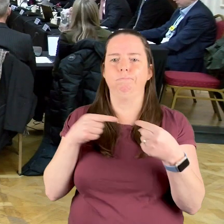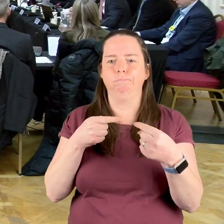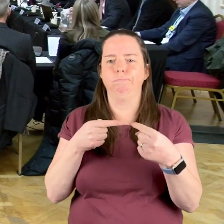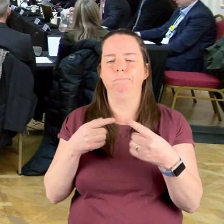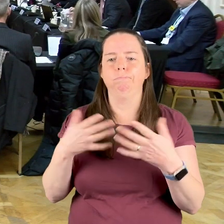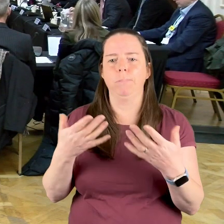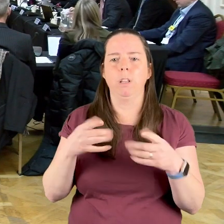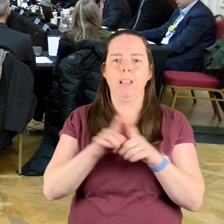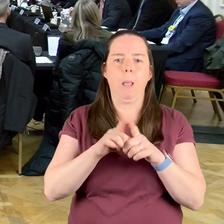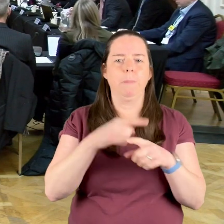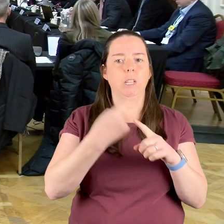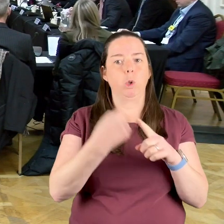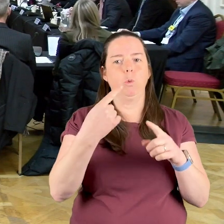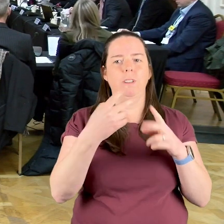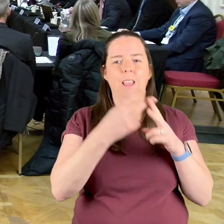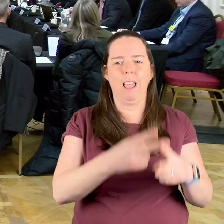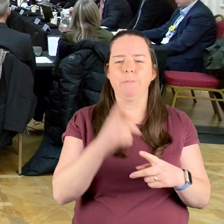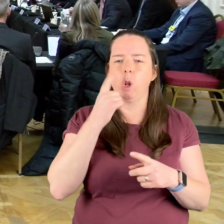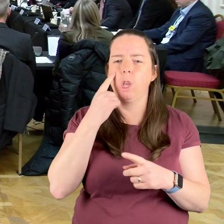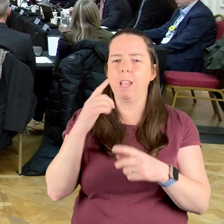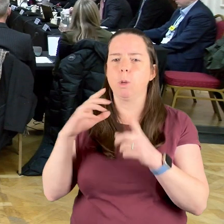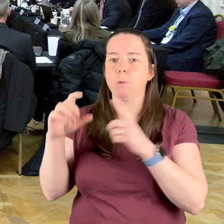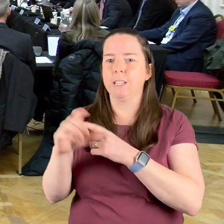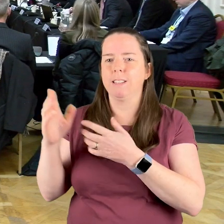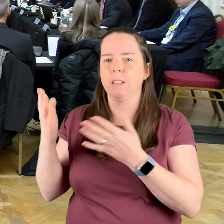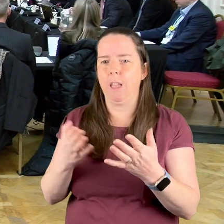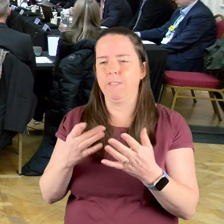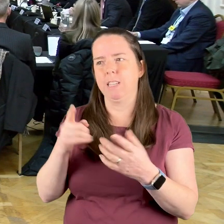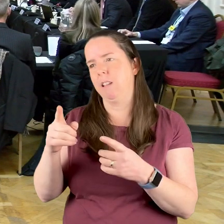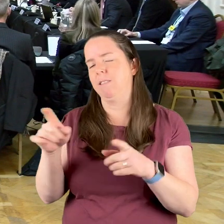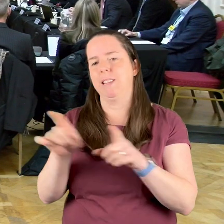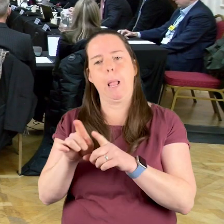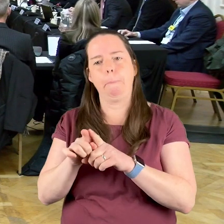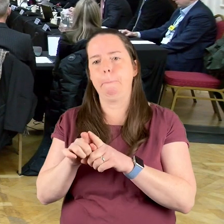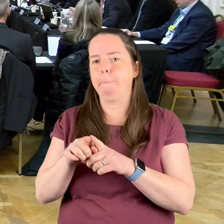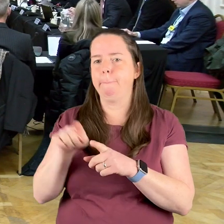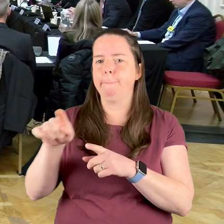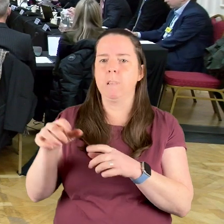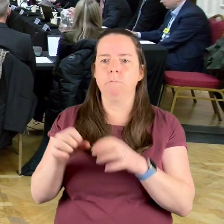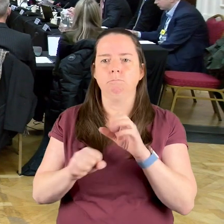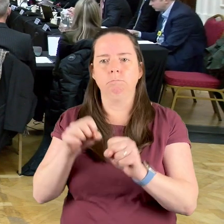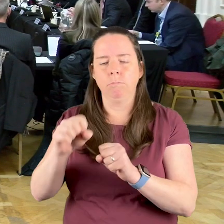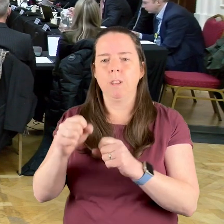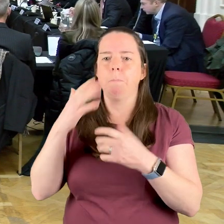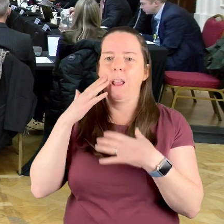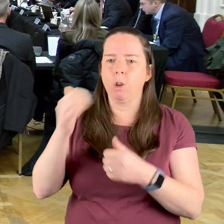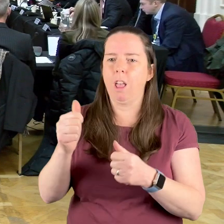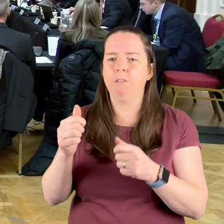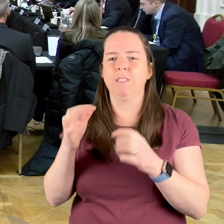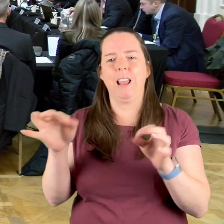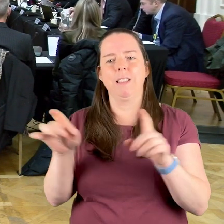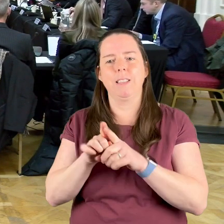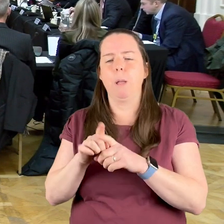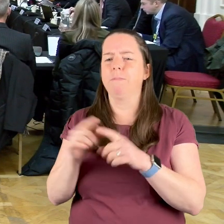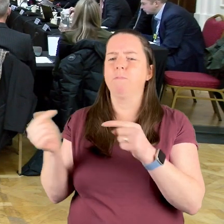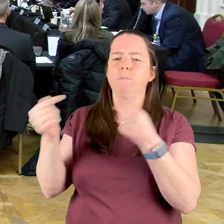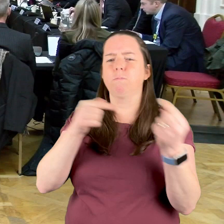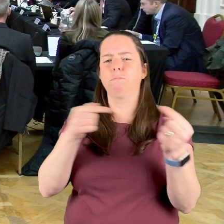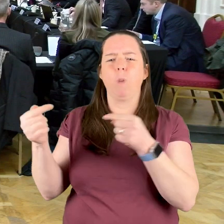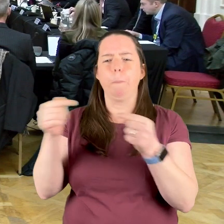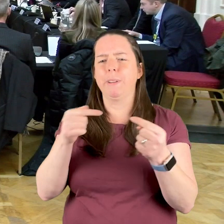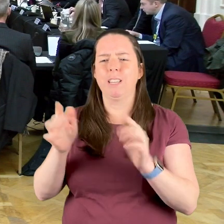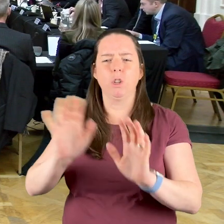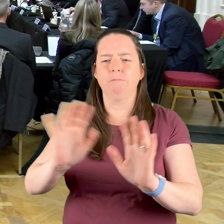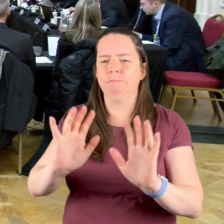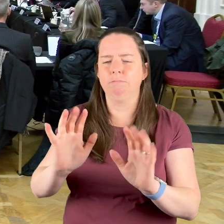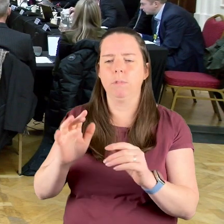at community services, they're seeing it as much as the acute service are. Mental health, exactly the same thing. So let's not have a competition of, well,